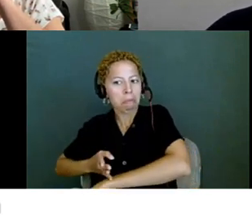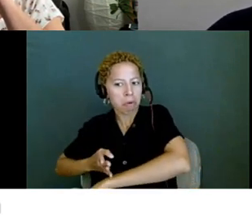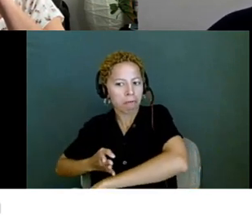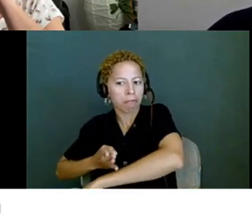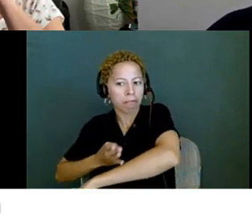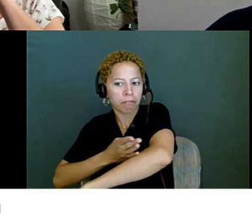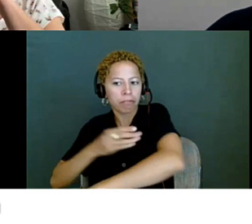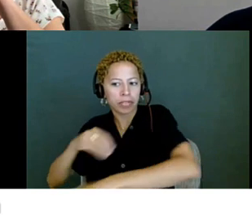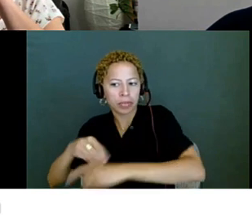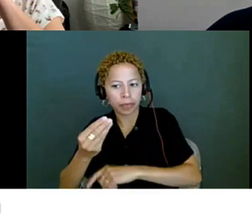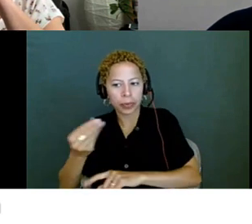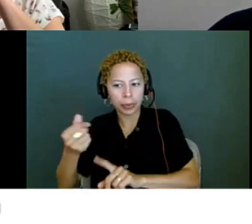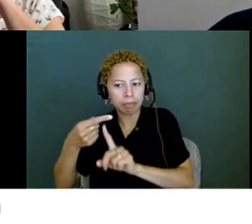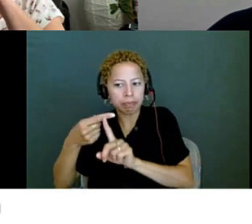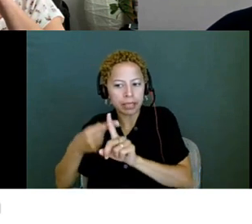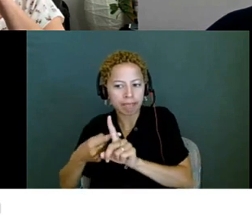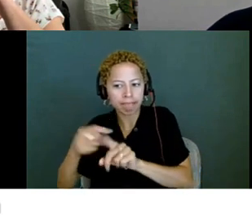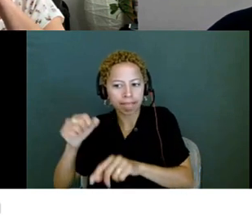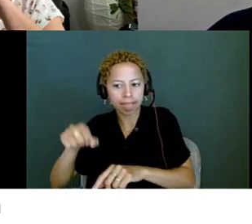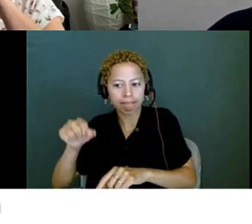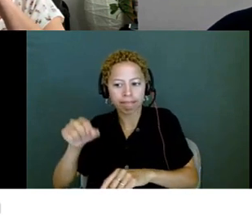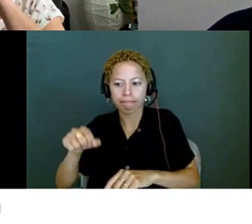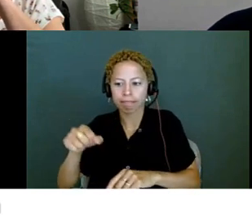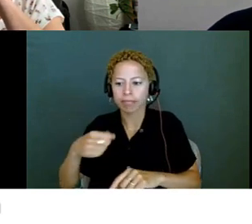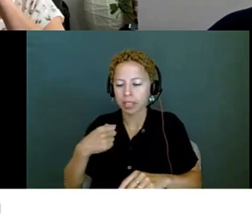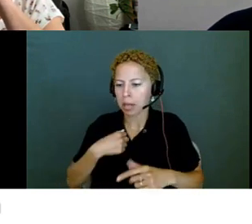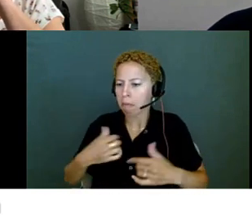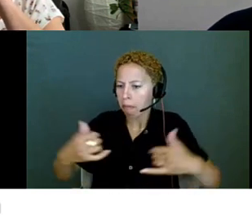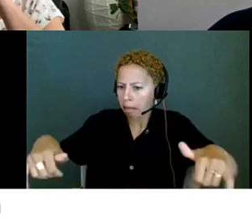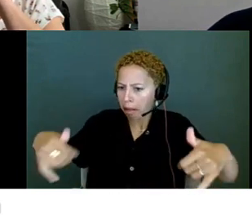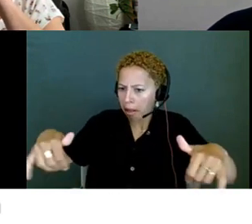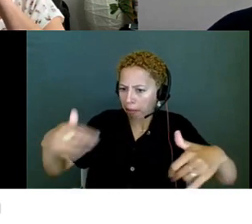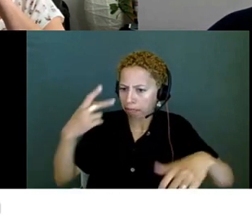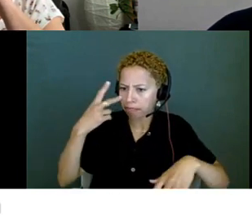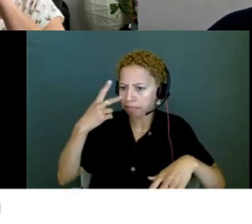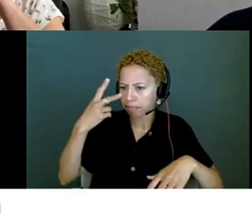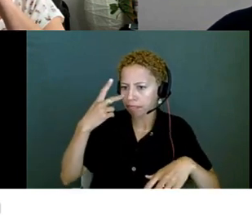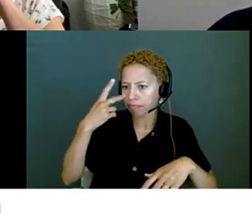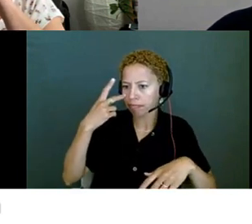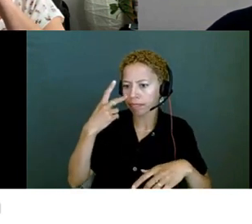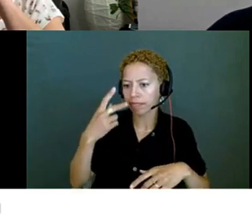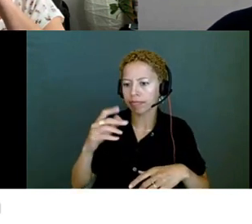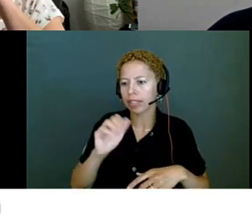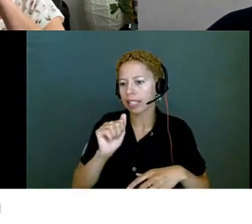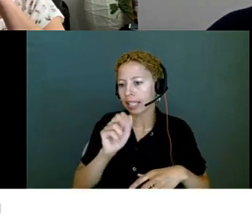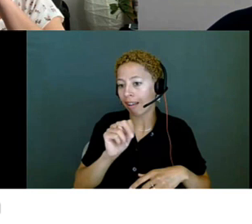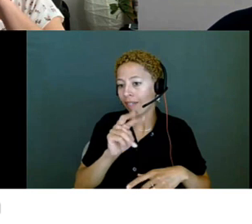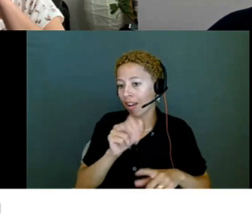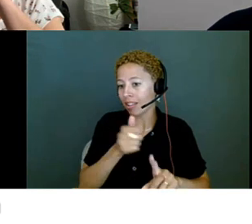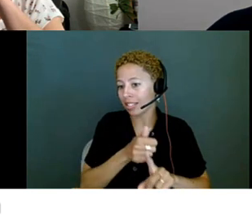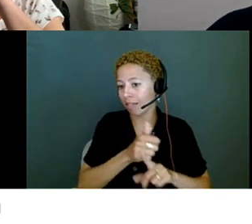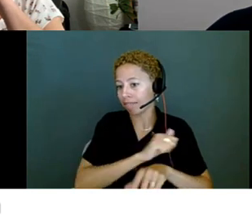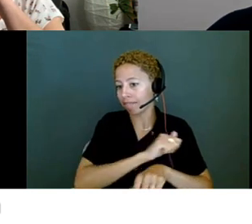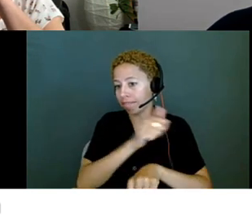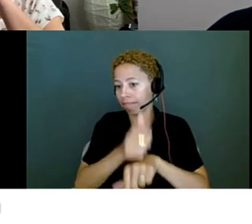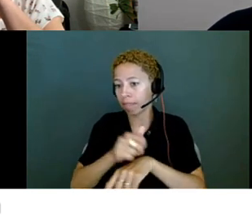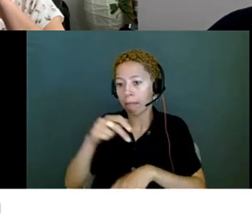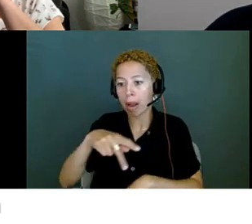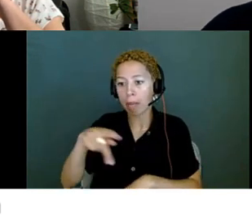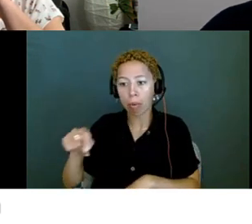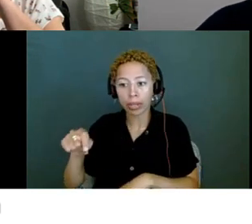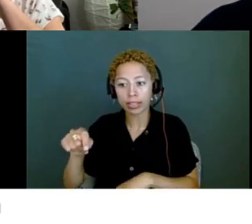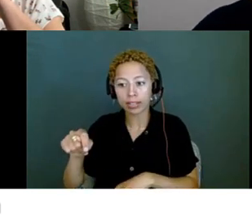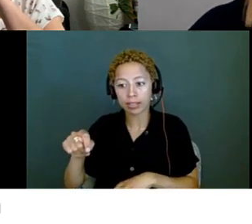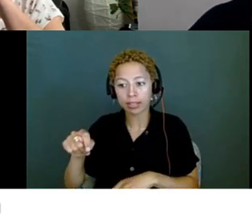few months. I have played around with Canva making PowerPoint presentations for you, and